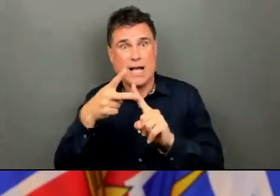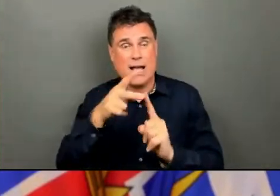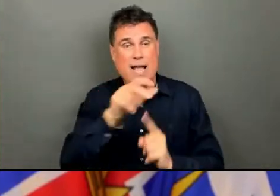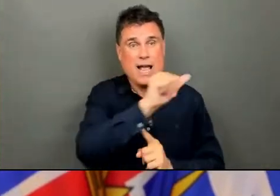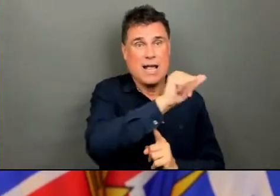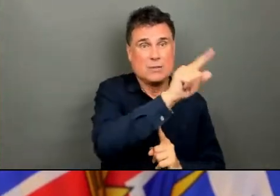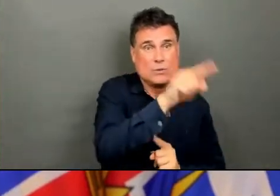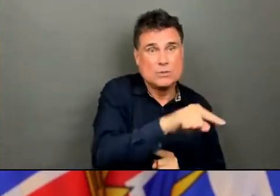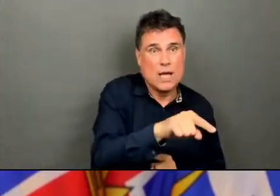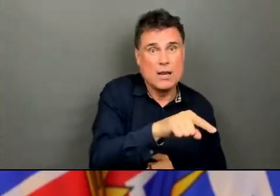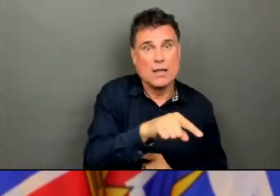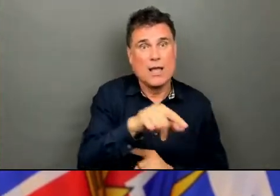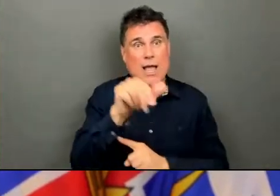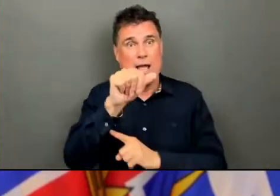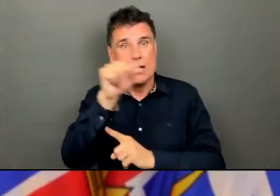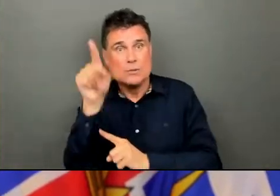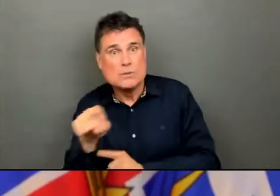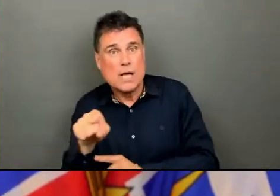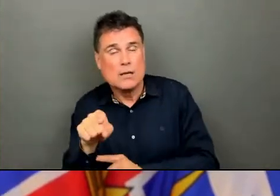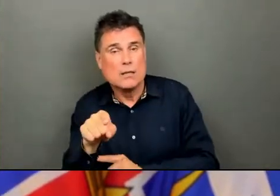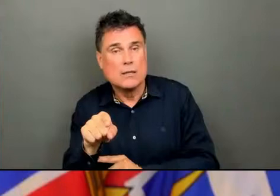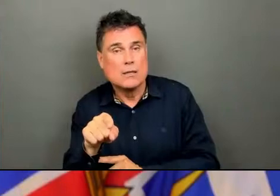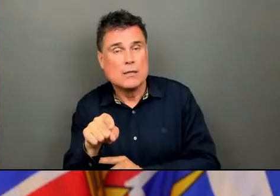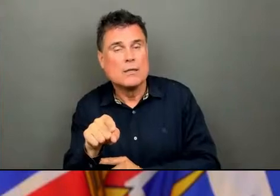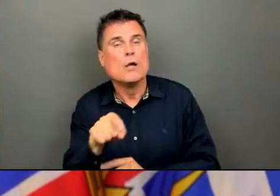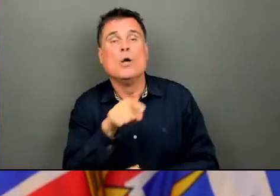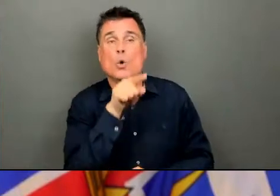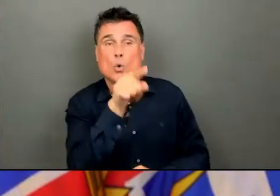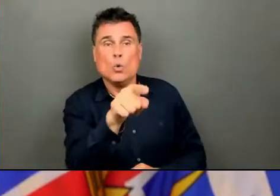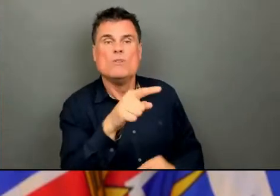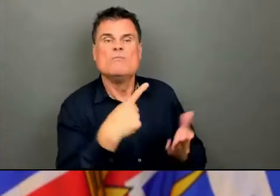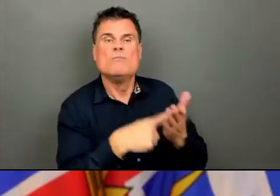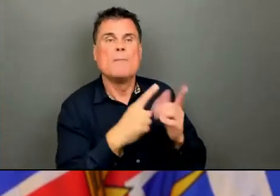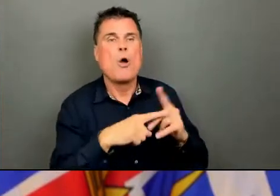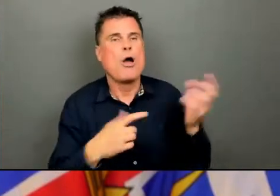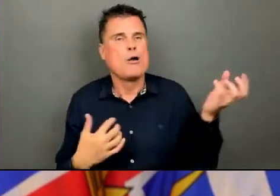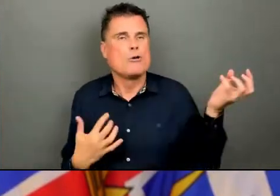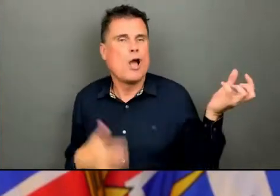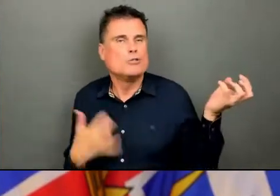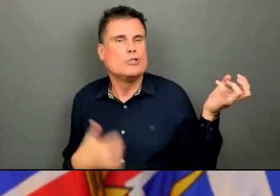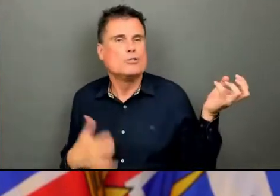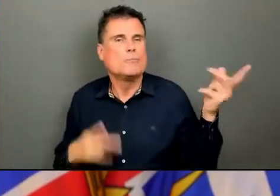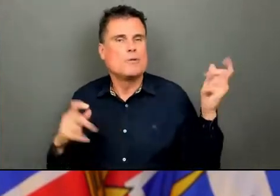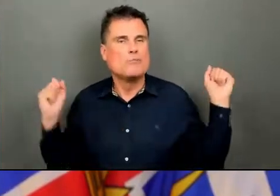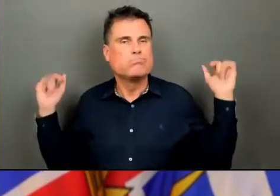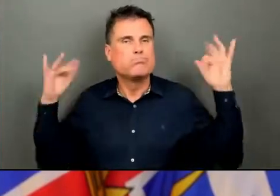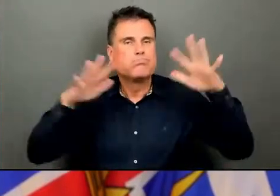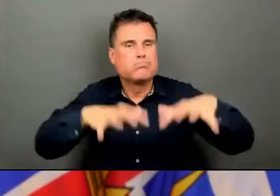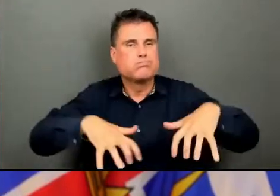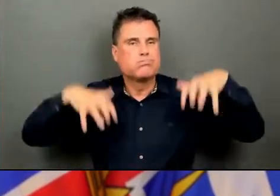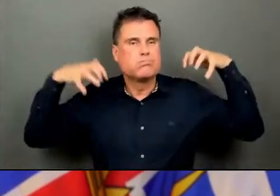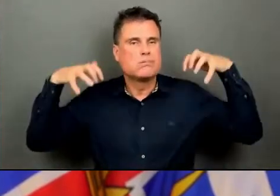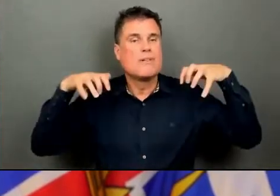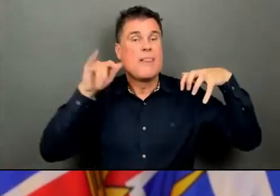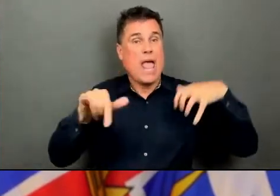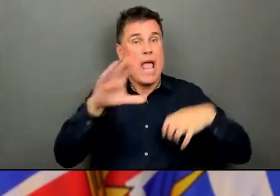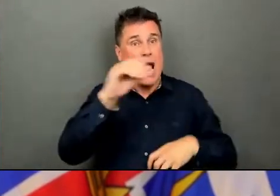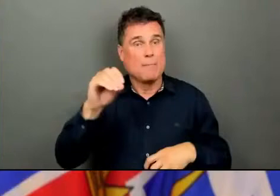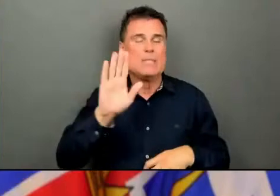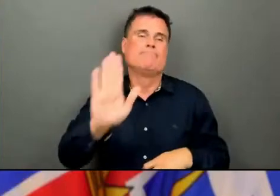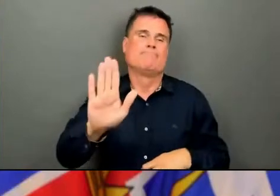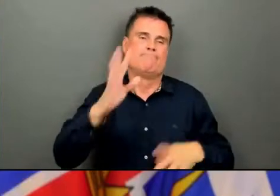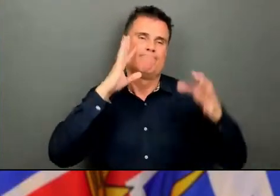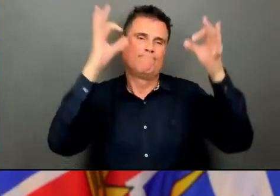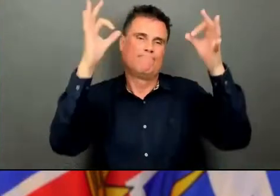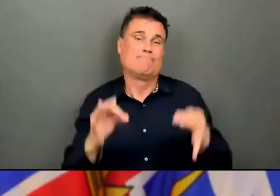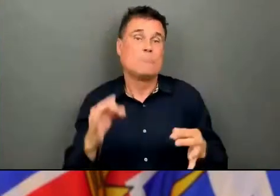case, I understand it was the concert venue itself that made those decisions for reasons that I don't know. But